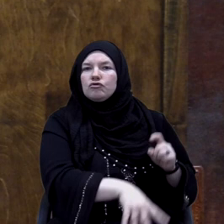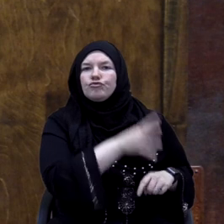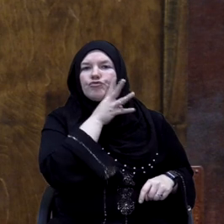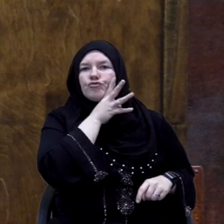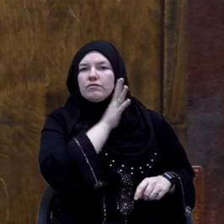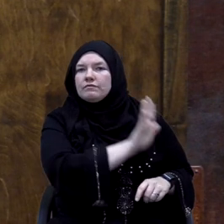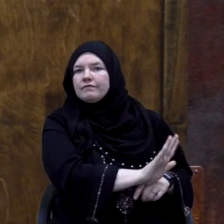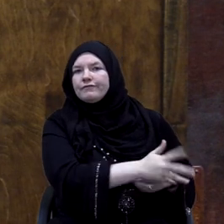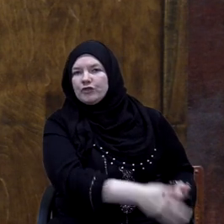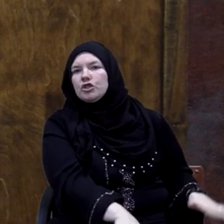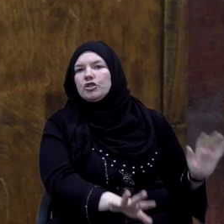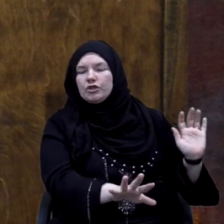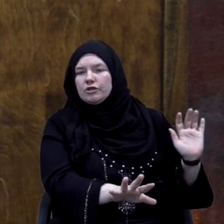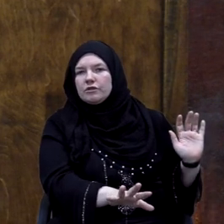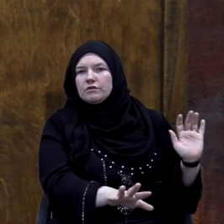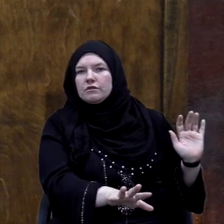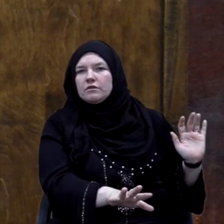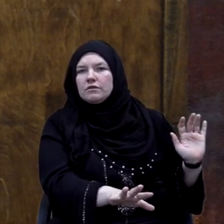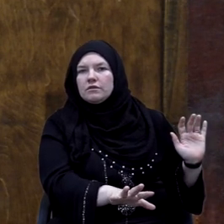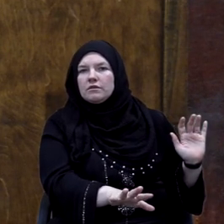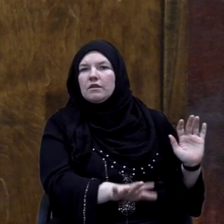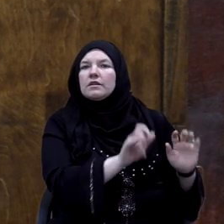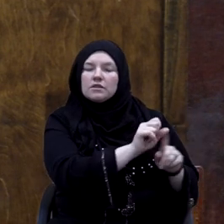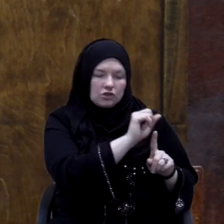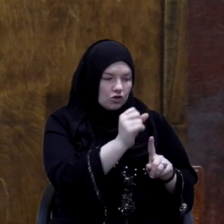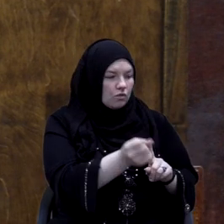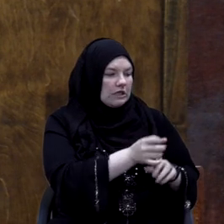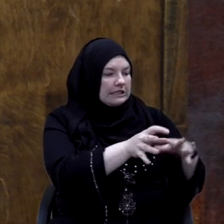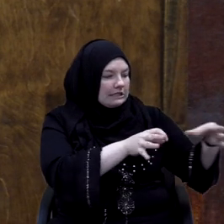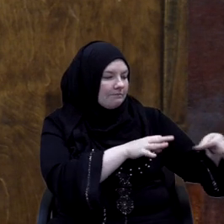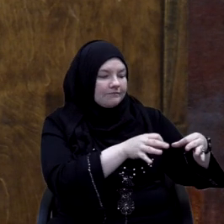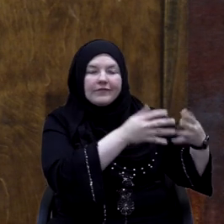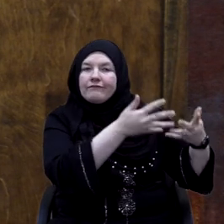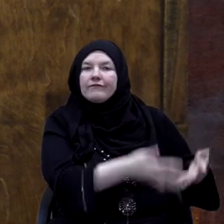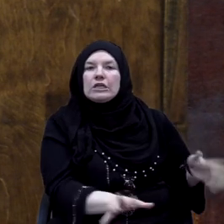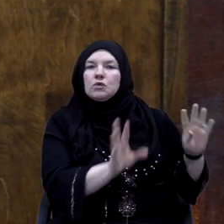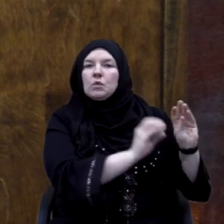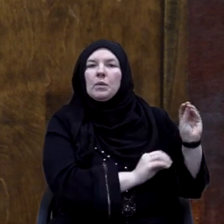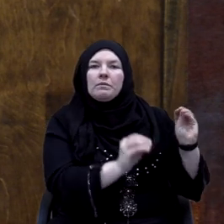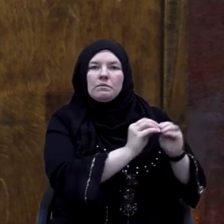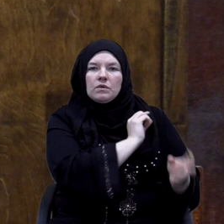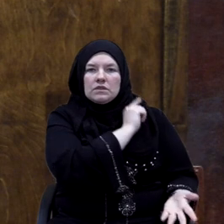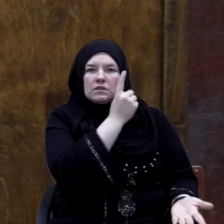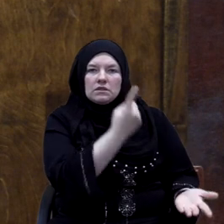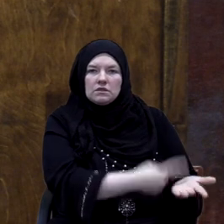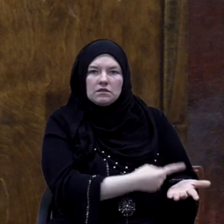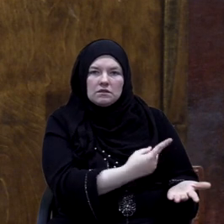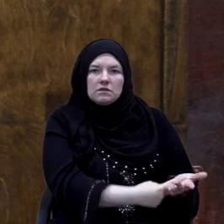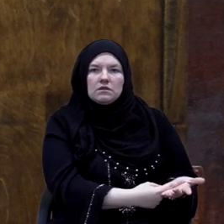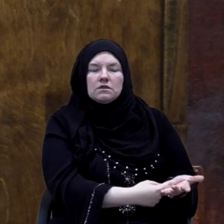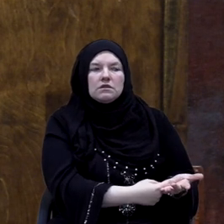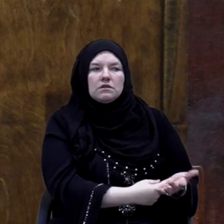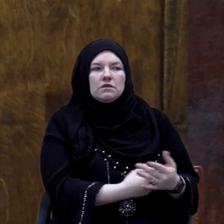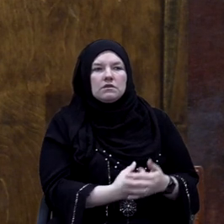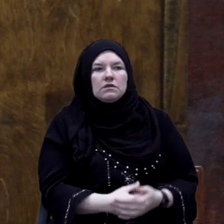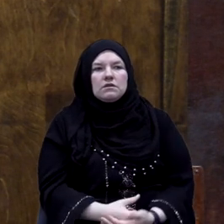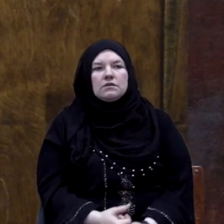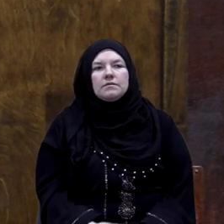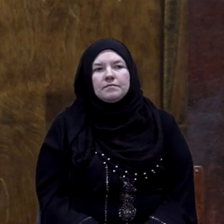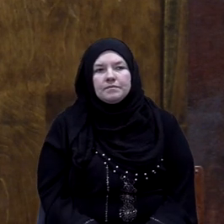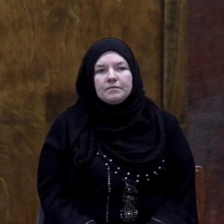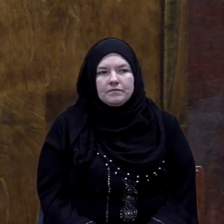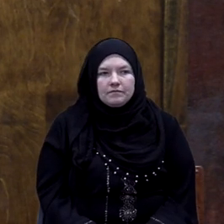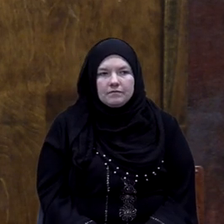Finished. The matter is finished. There is no discussion. And they call on the